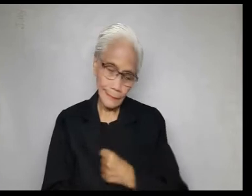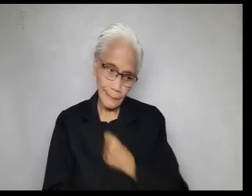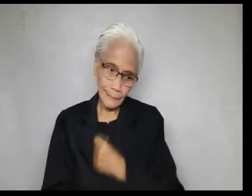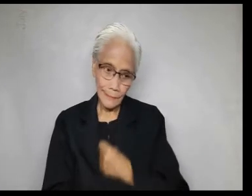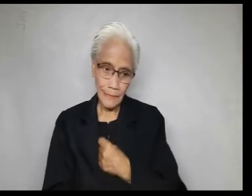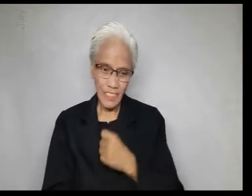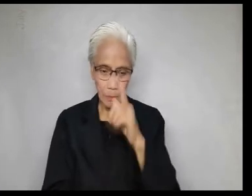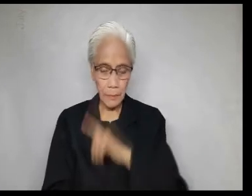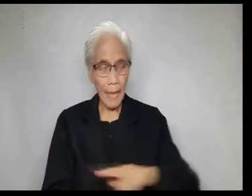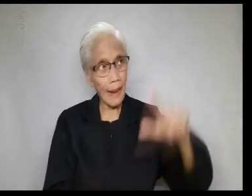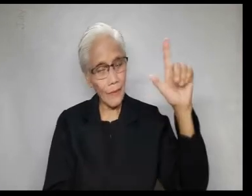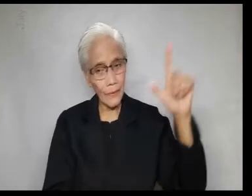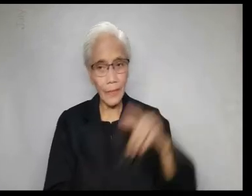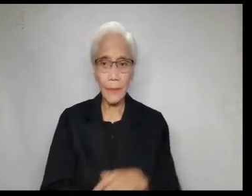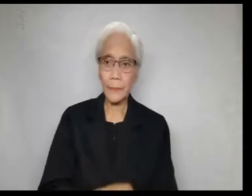sorry, my Lord.